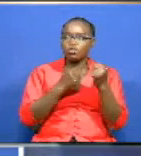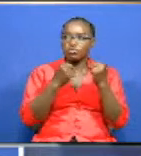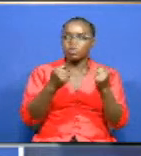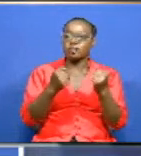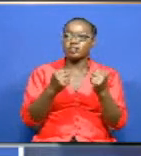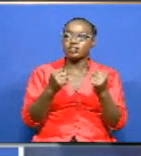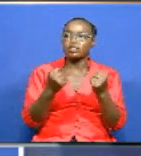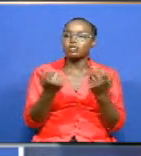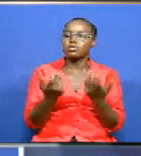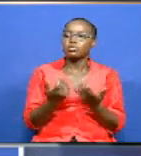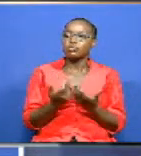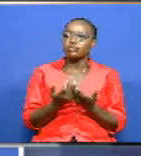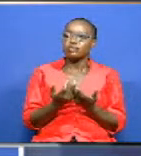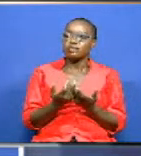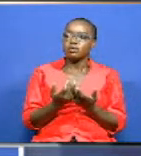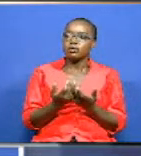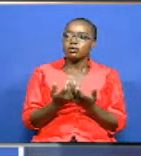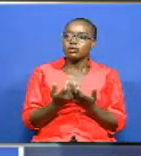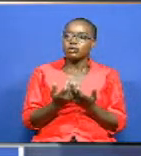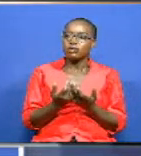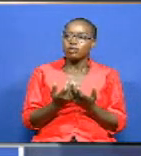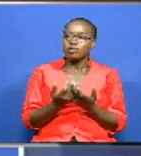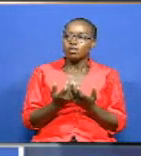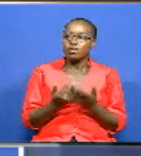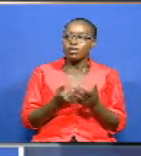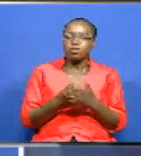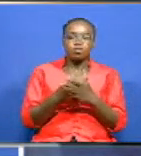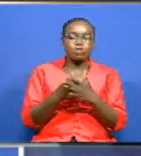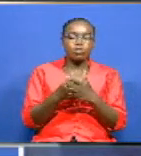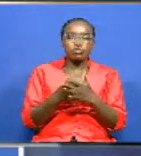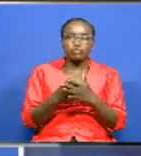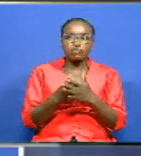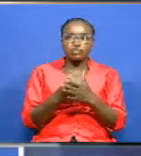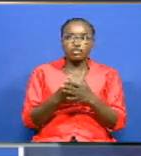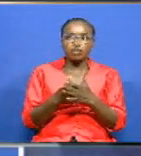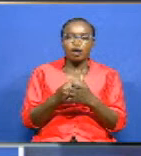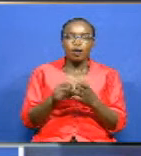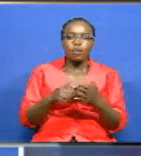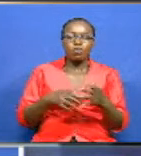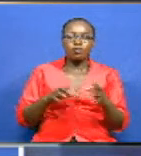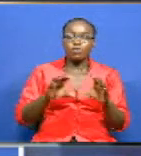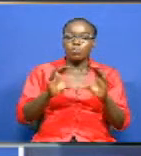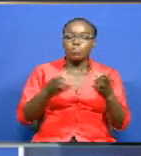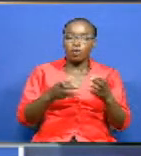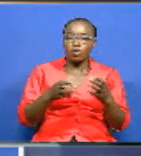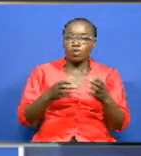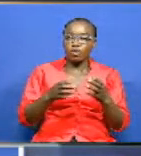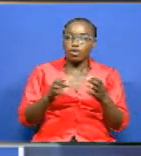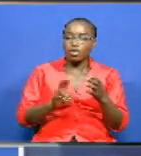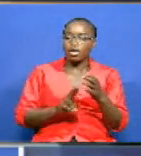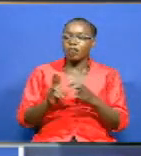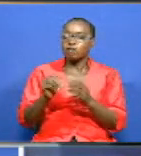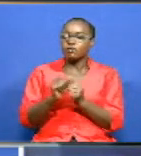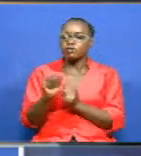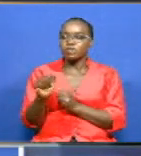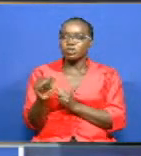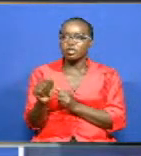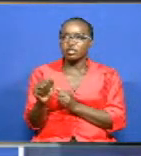was turnovers, you know, unforced turnovers, kicking the ball over the gym, up 15.